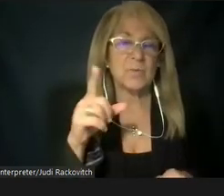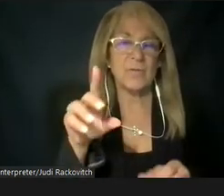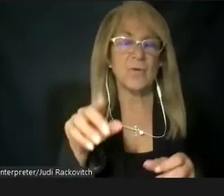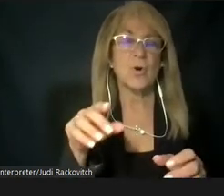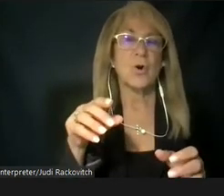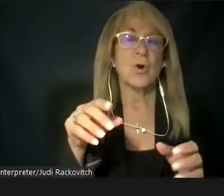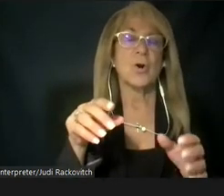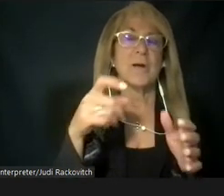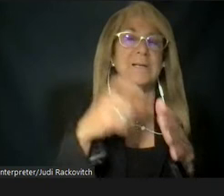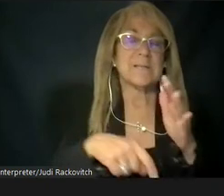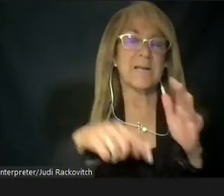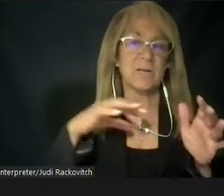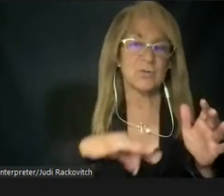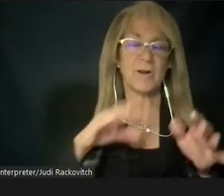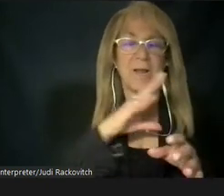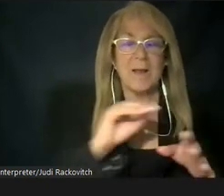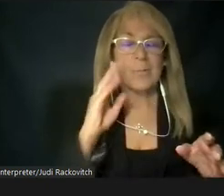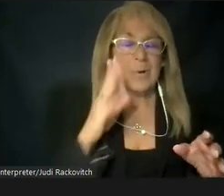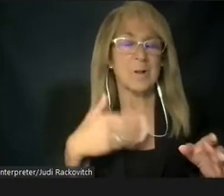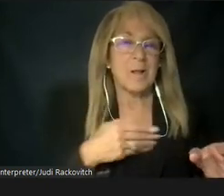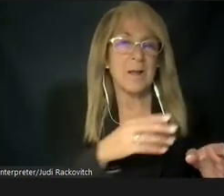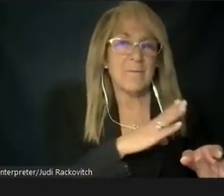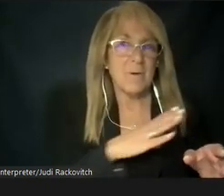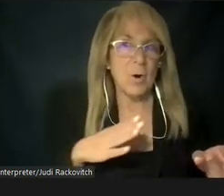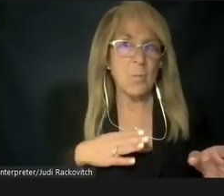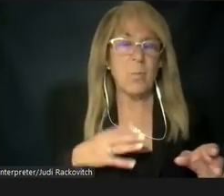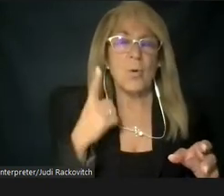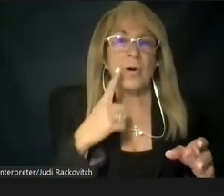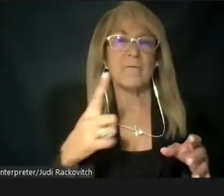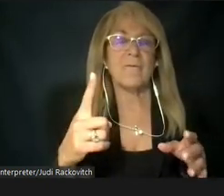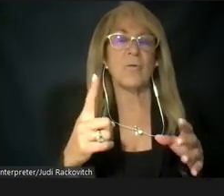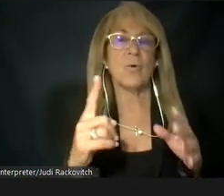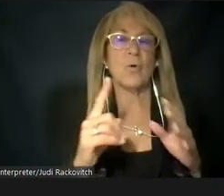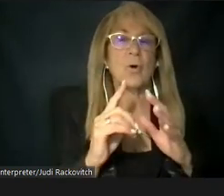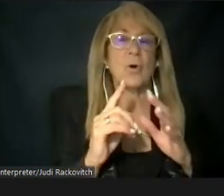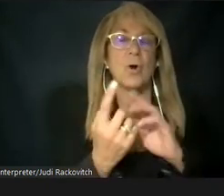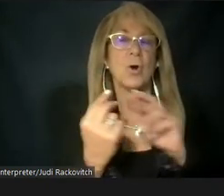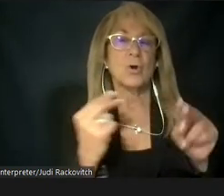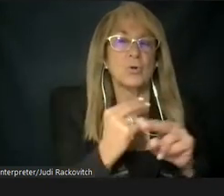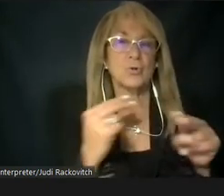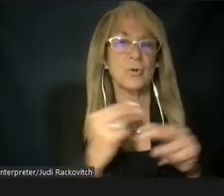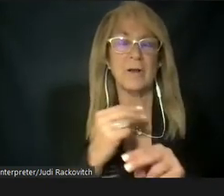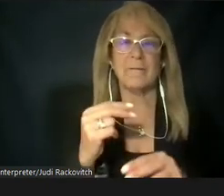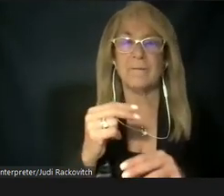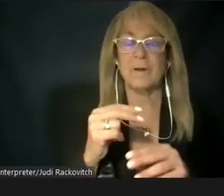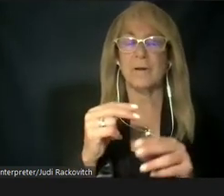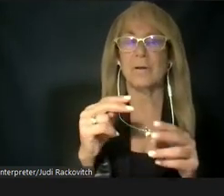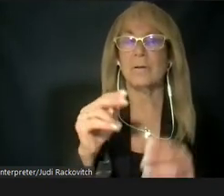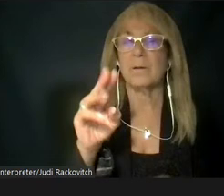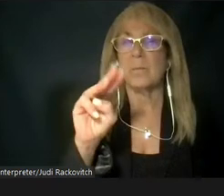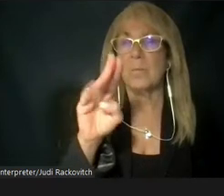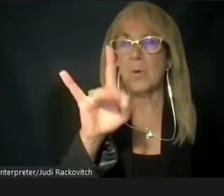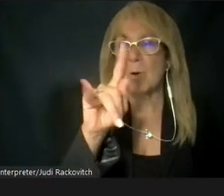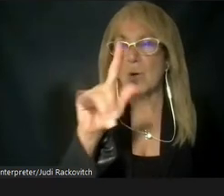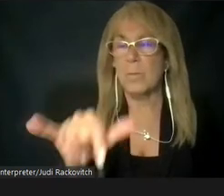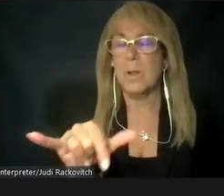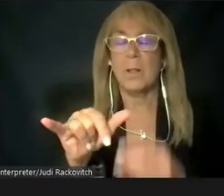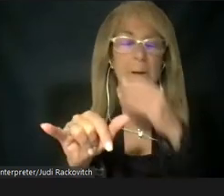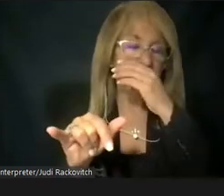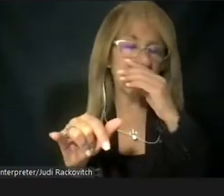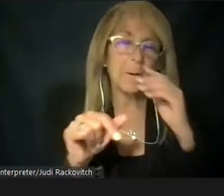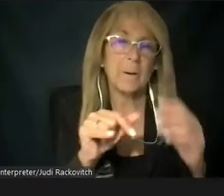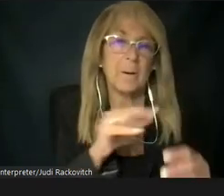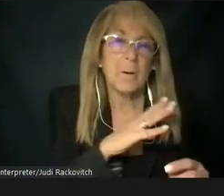Mobility Review Board that would be tasked with recommending to the TBTA Board the toll structure, including but not limited to a plan for credits,